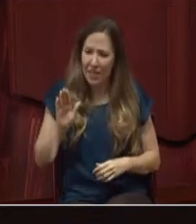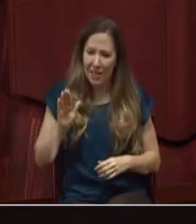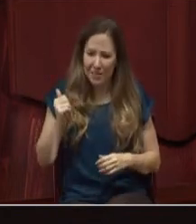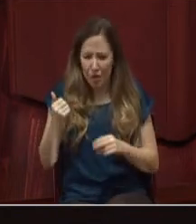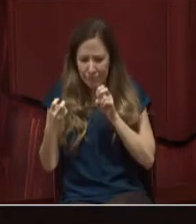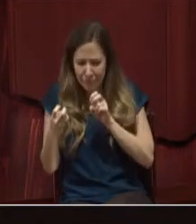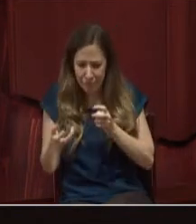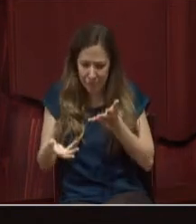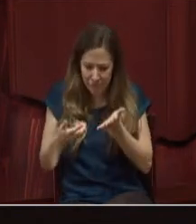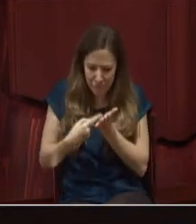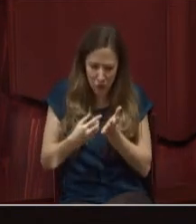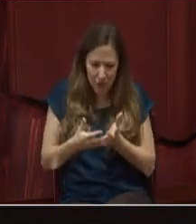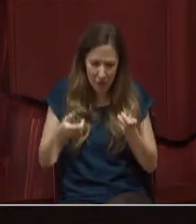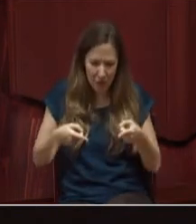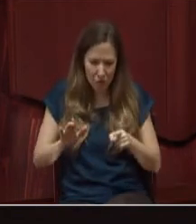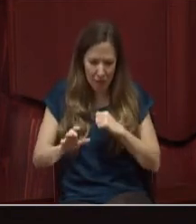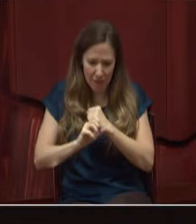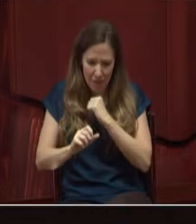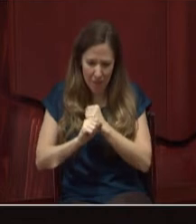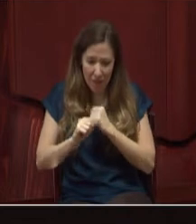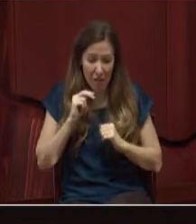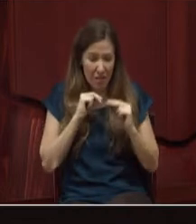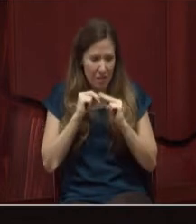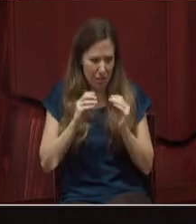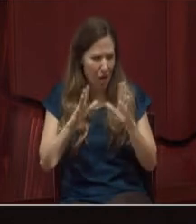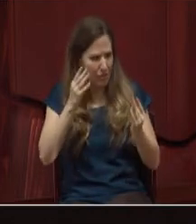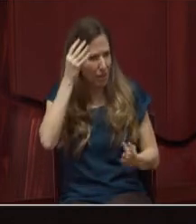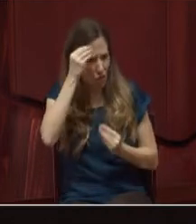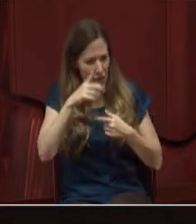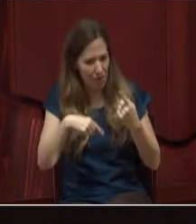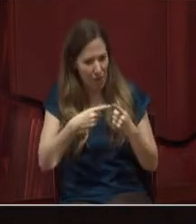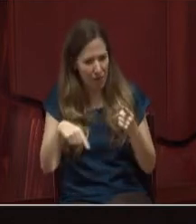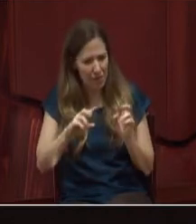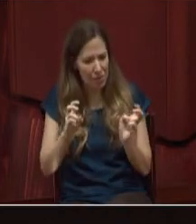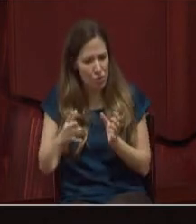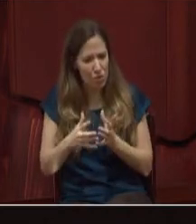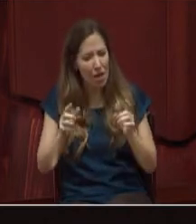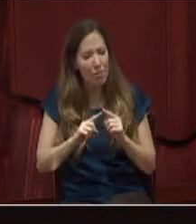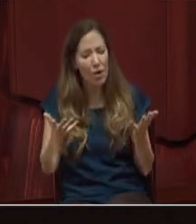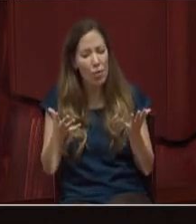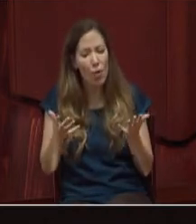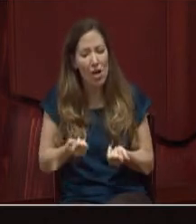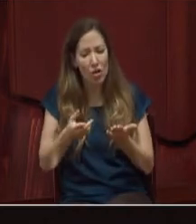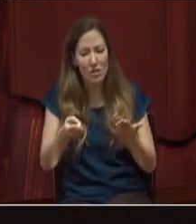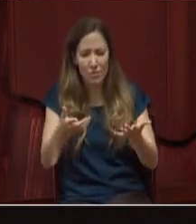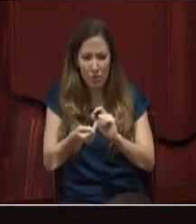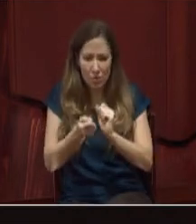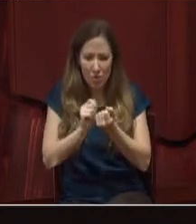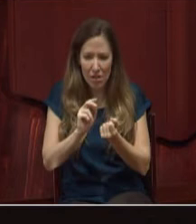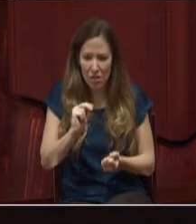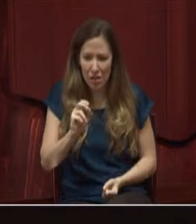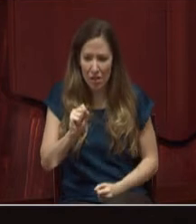his campaign. Nixon obviously had given a lot of thought to these issues. What prompted him to want to change the NSC system?